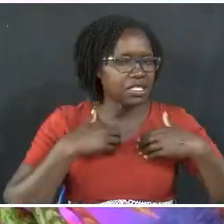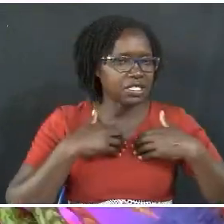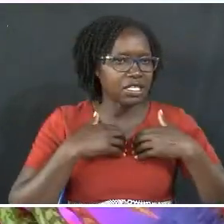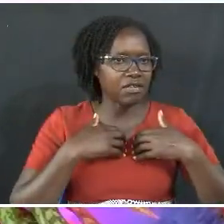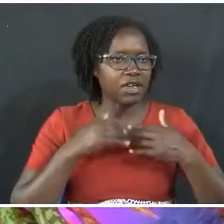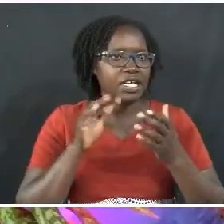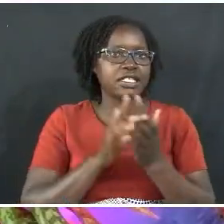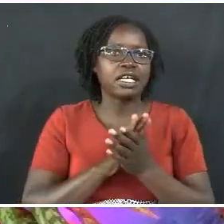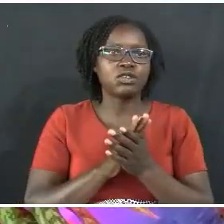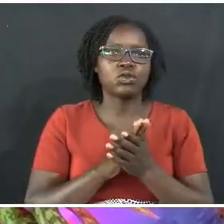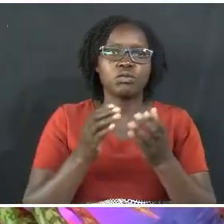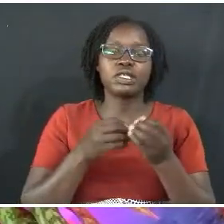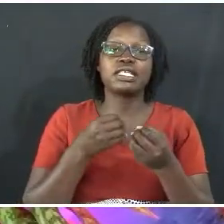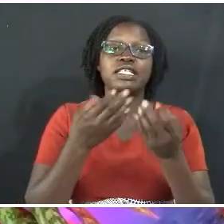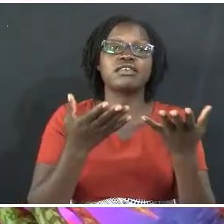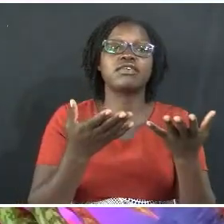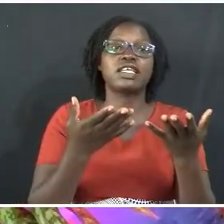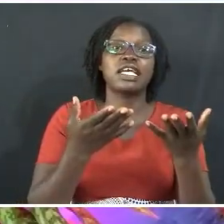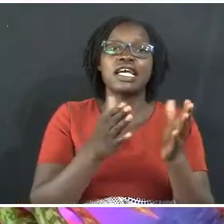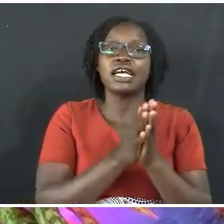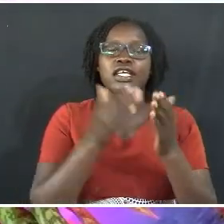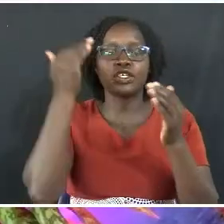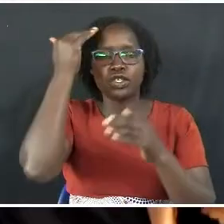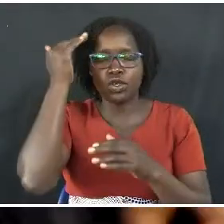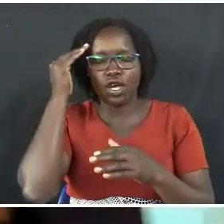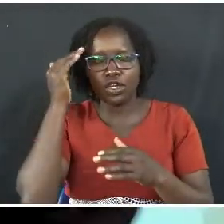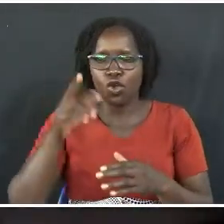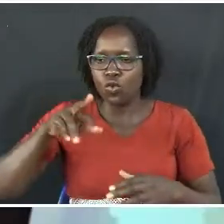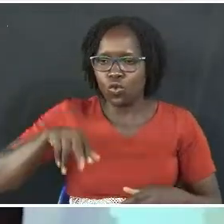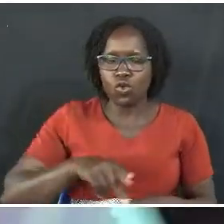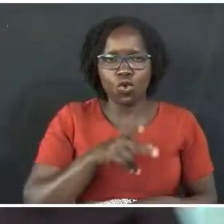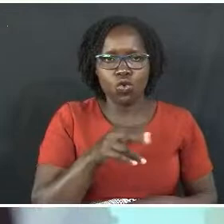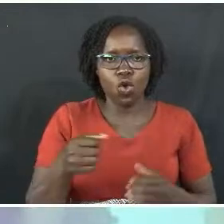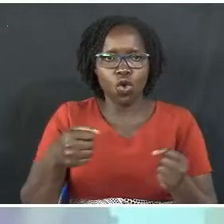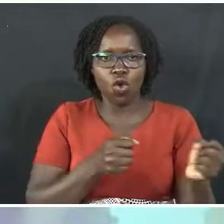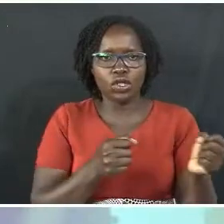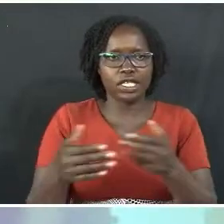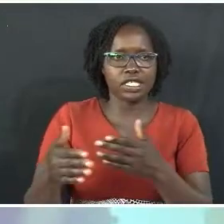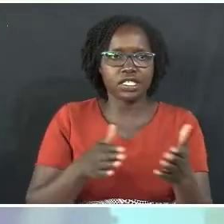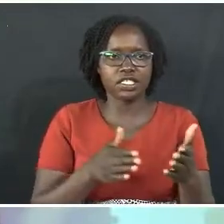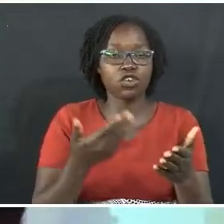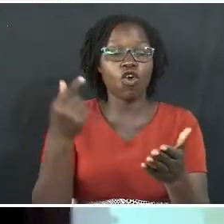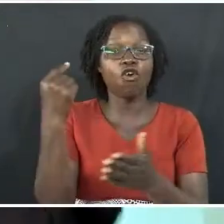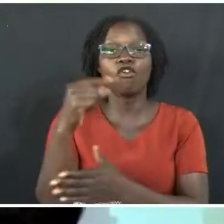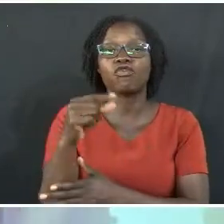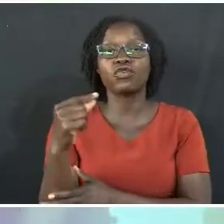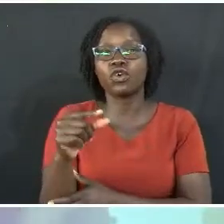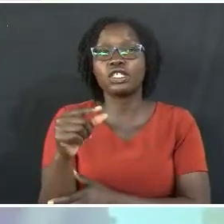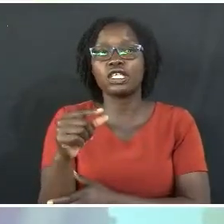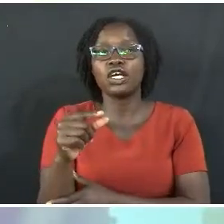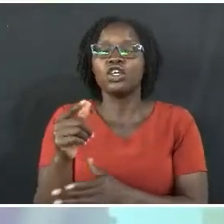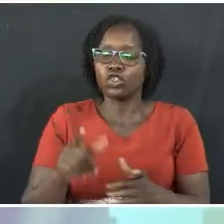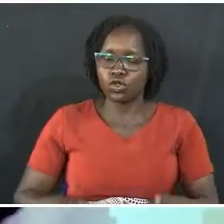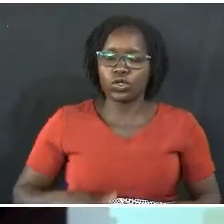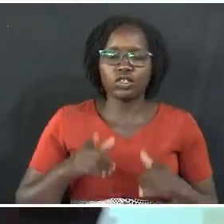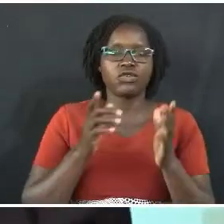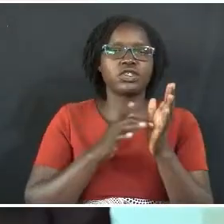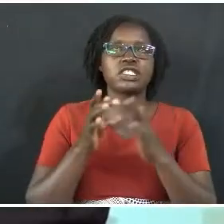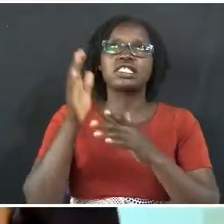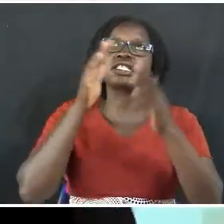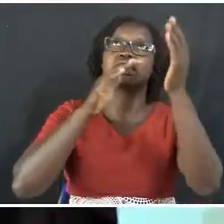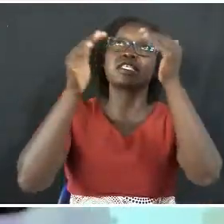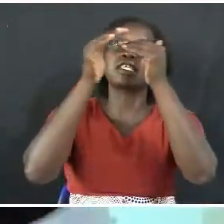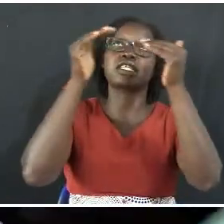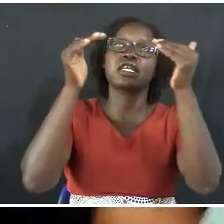be mounted on your head. You are going to walk on streets of gold. You will live with Jesus in